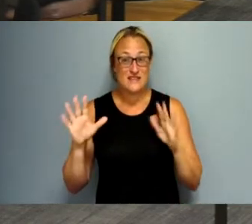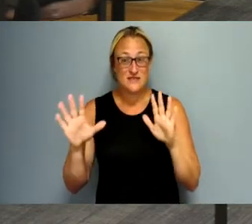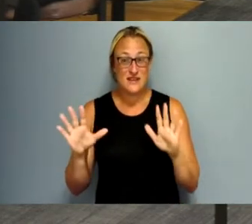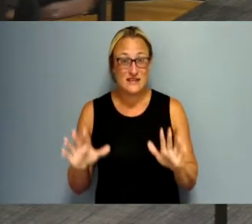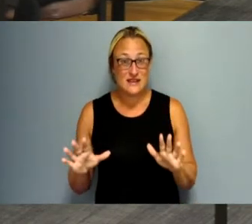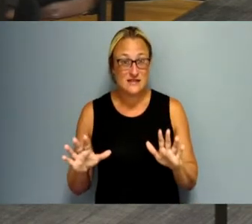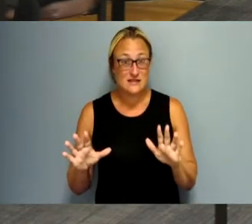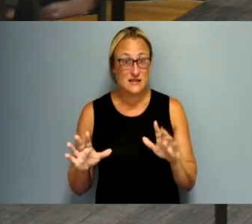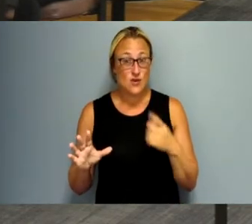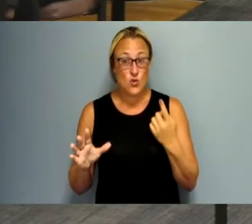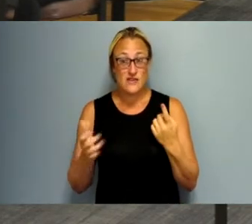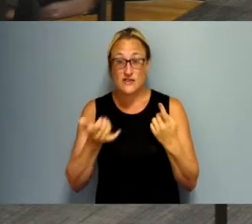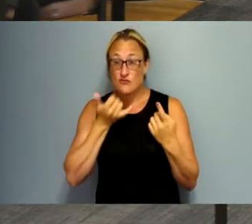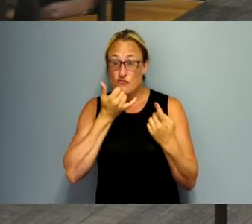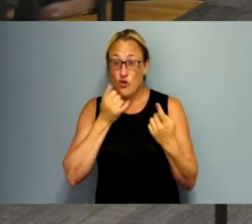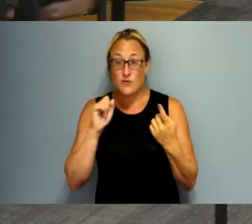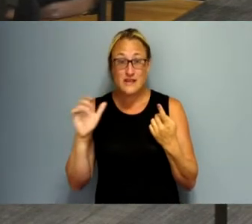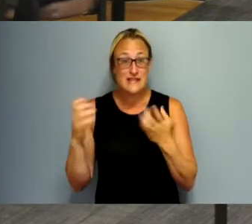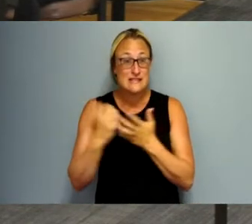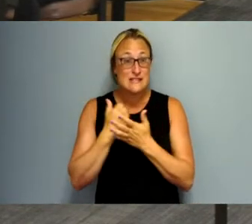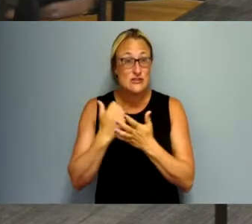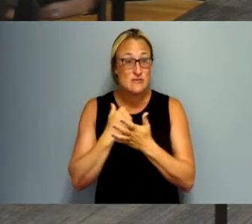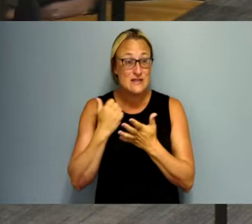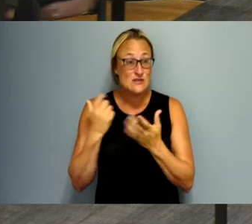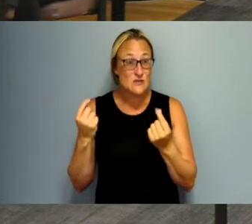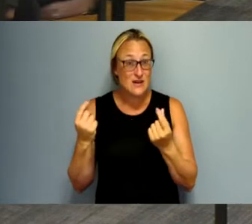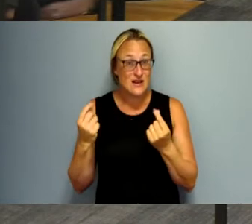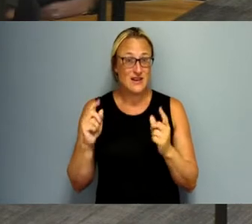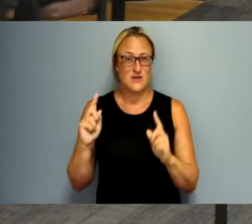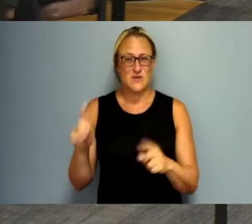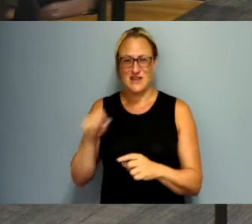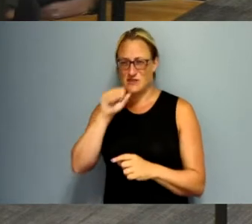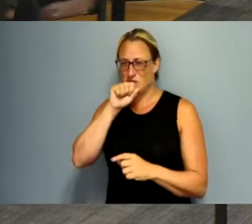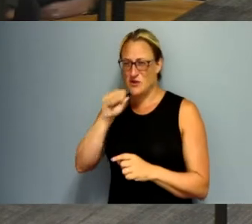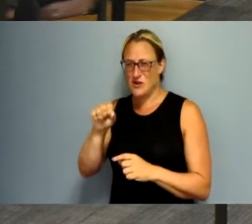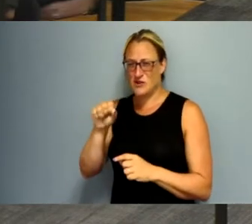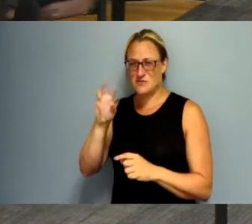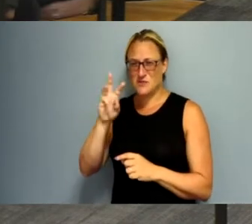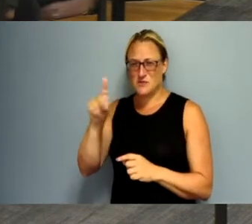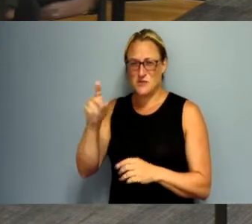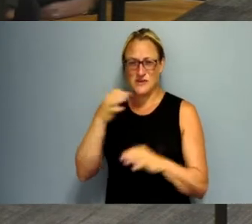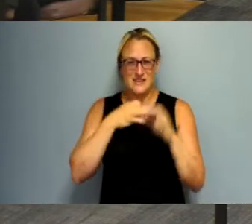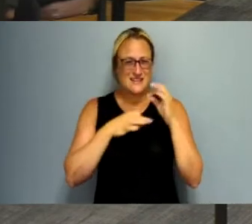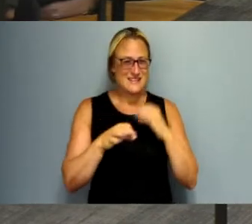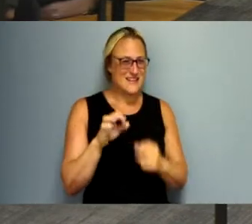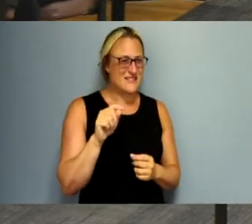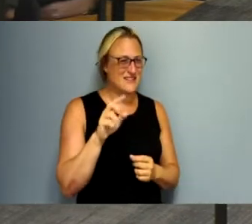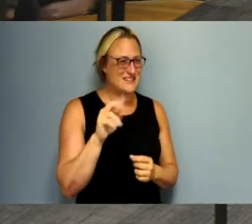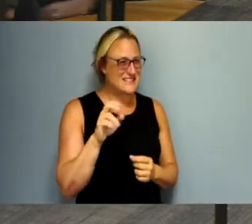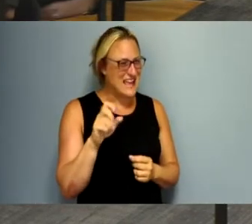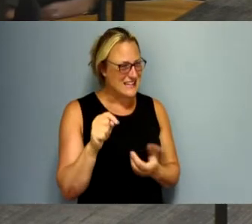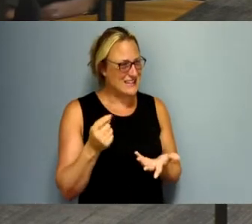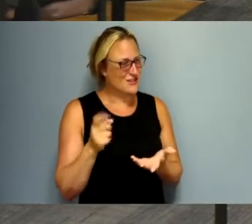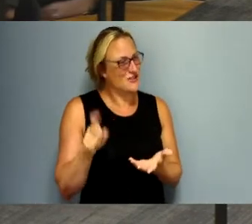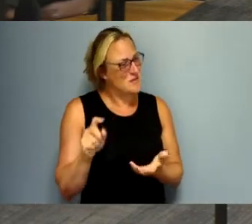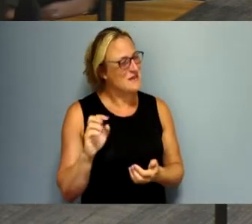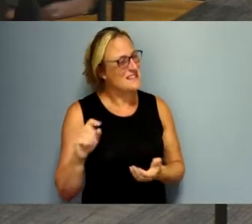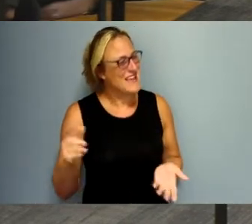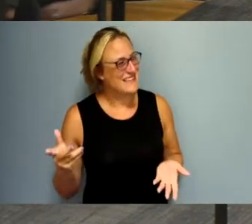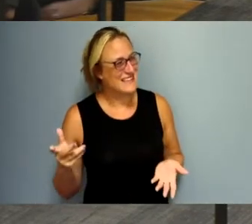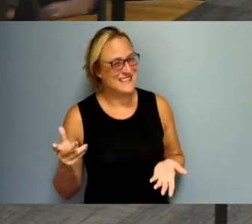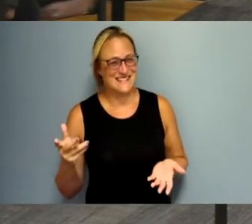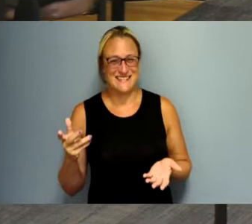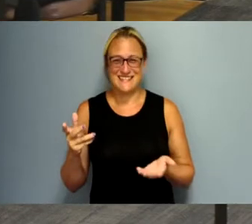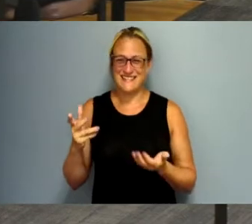his achievements was he went to Wood instead of William Tennant. He's in the right township. And of course, in